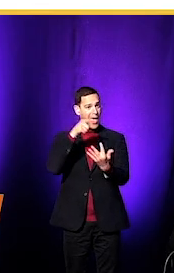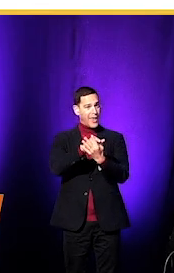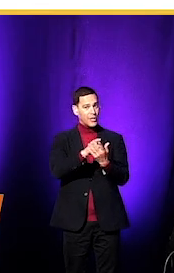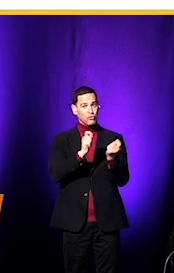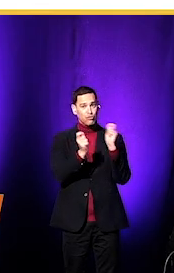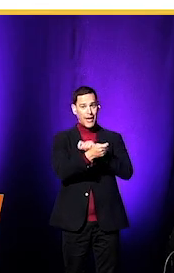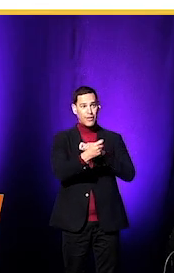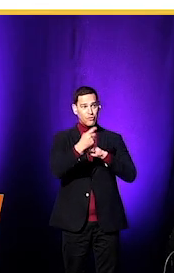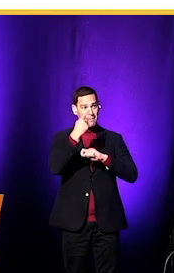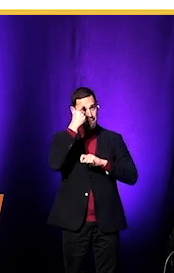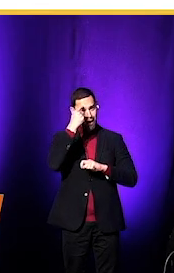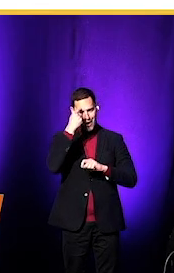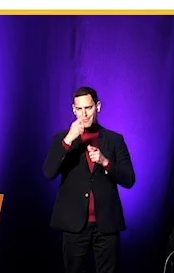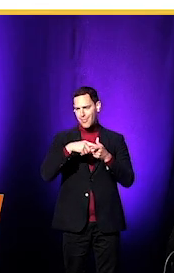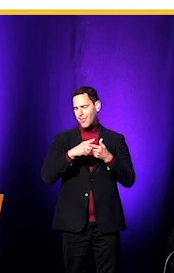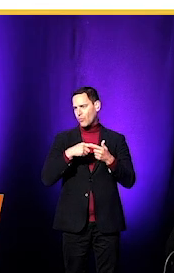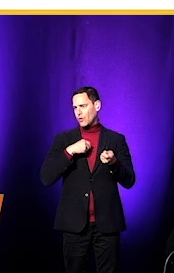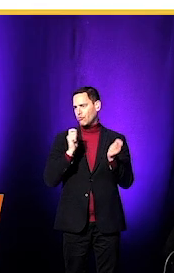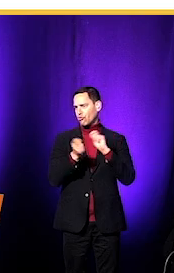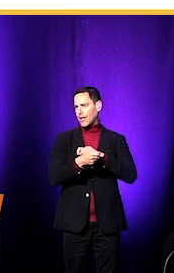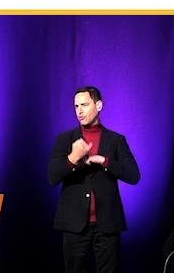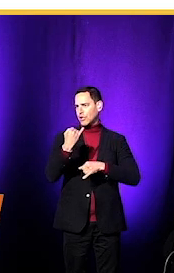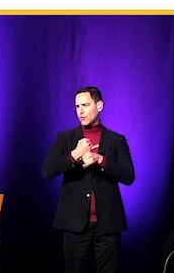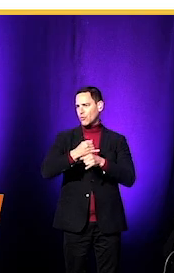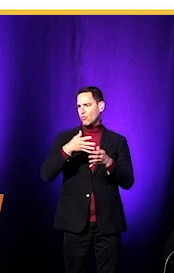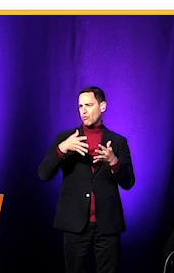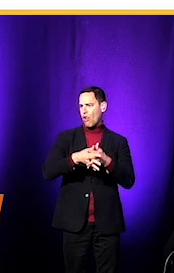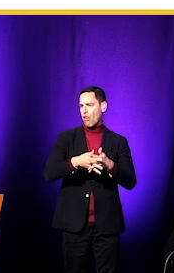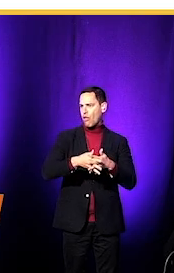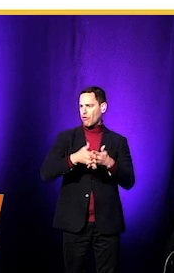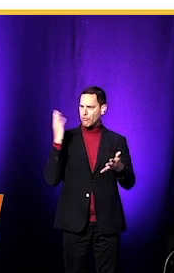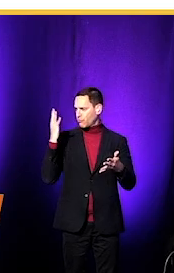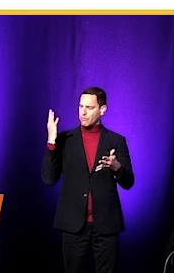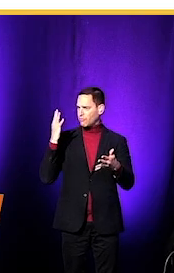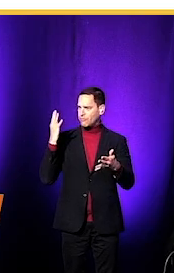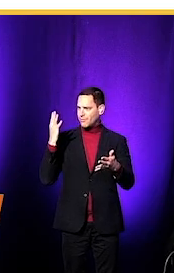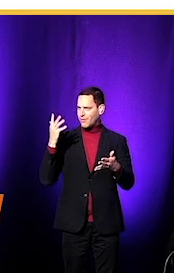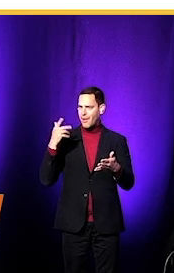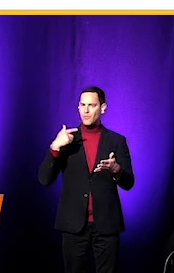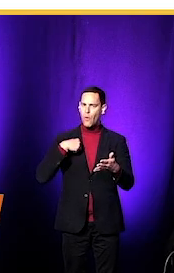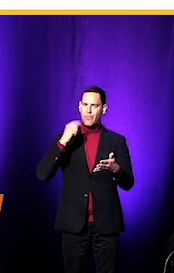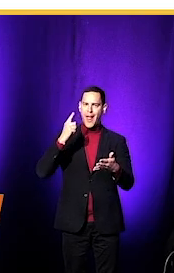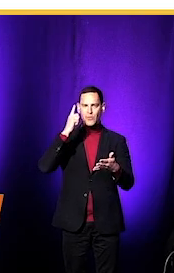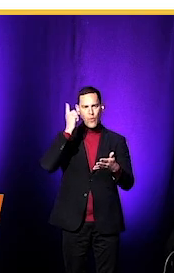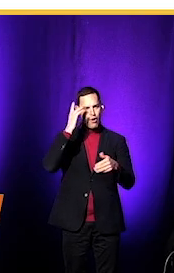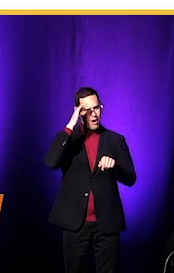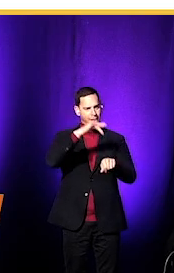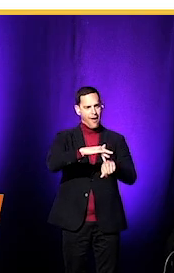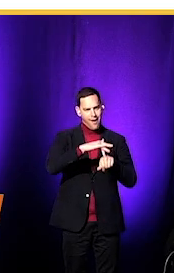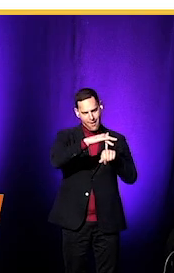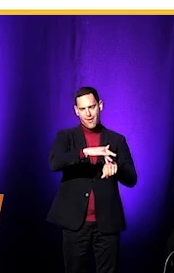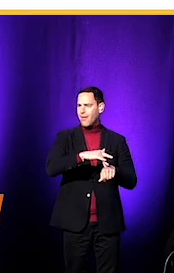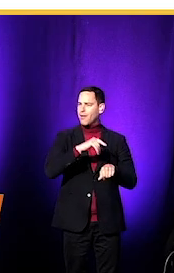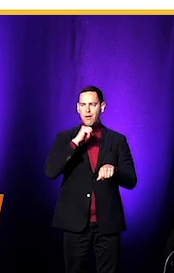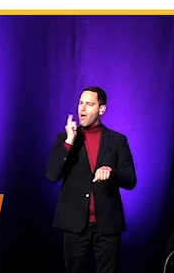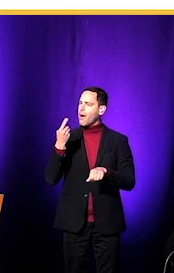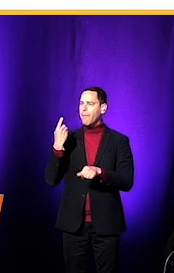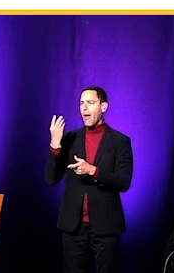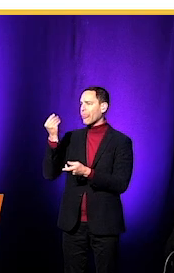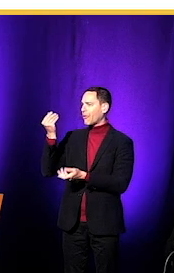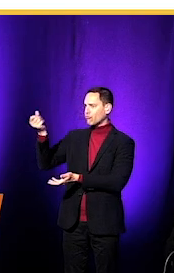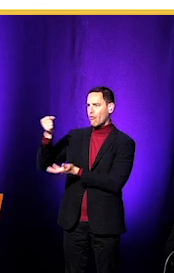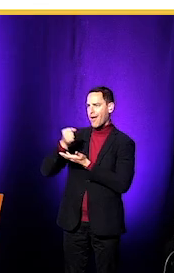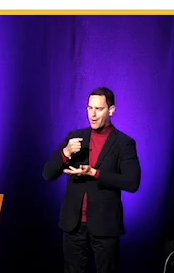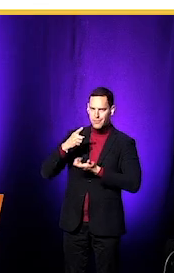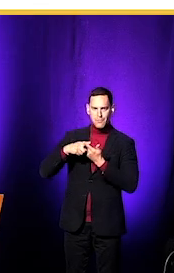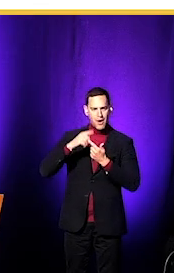That's where I put my money, not on just spending all my life getting grants, but really on the human resources